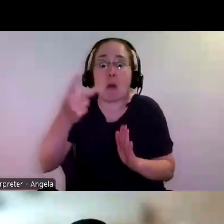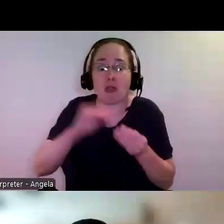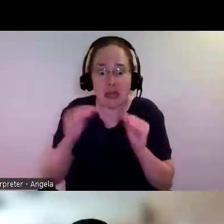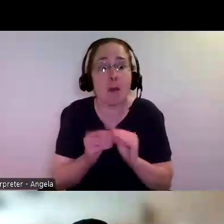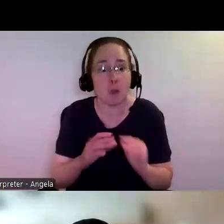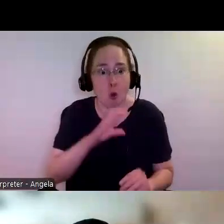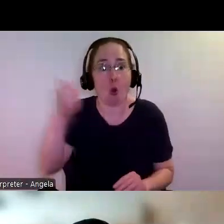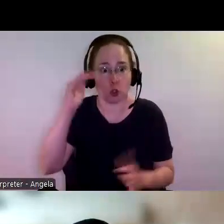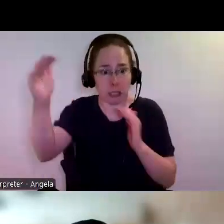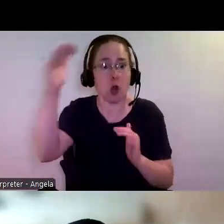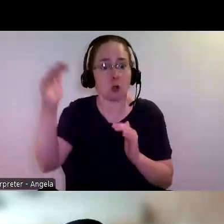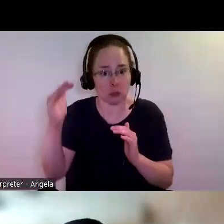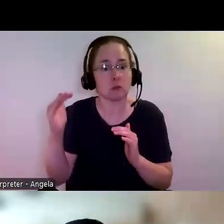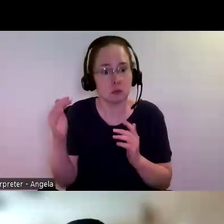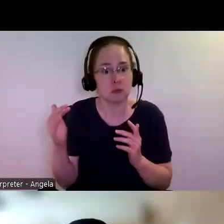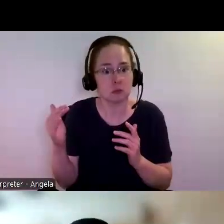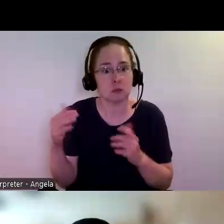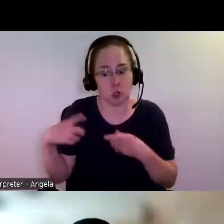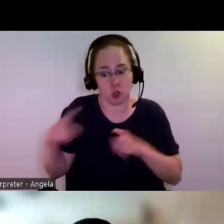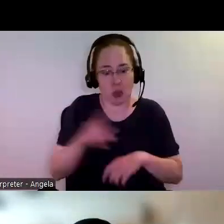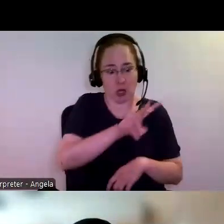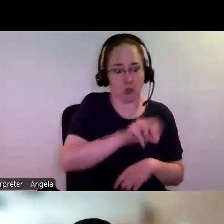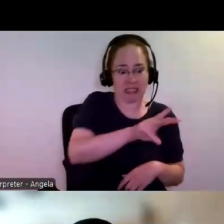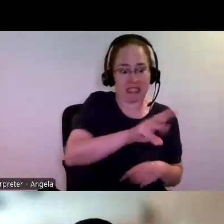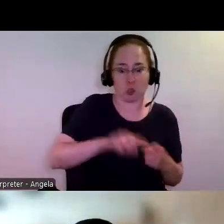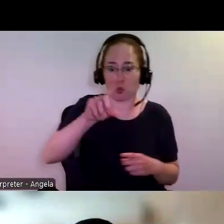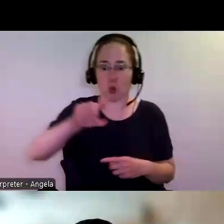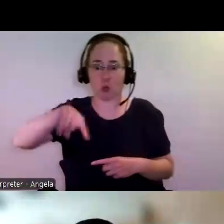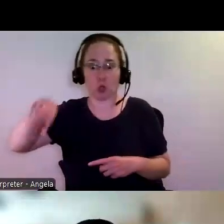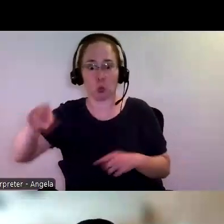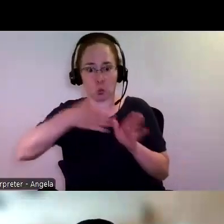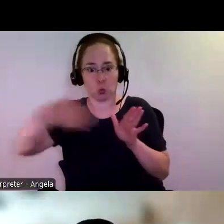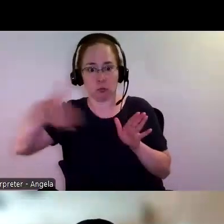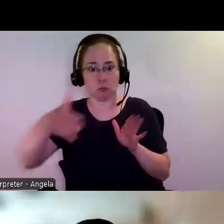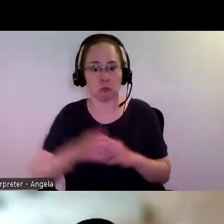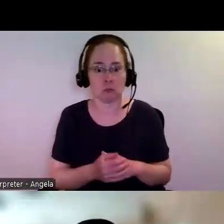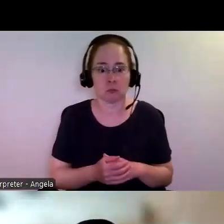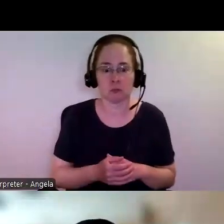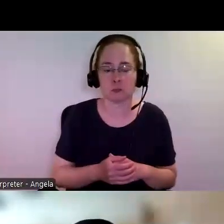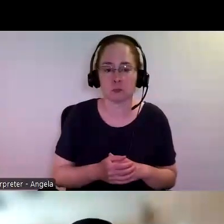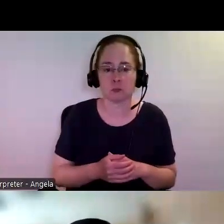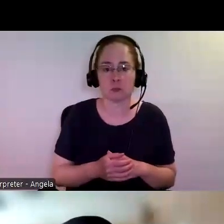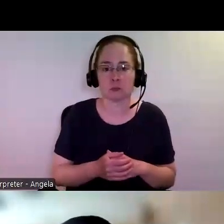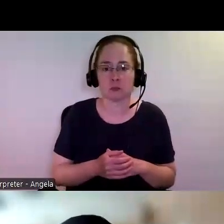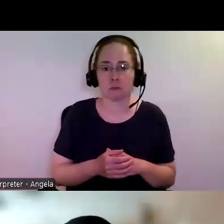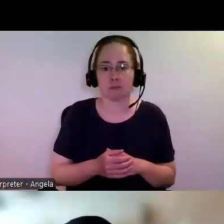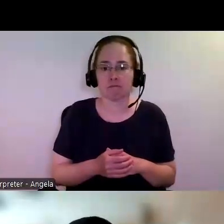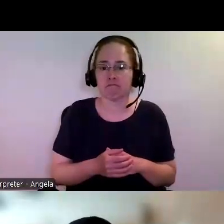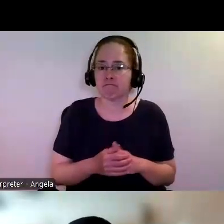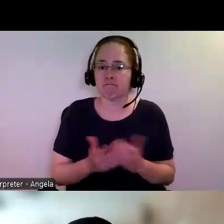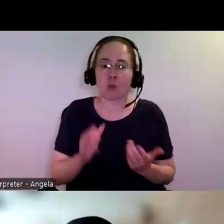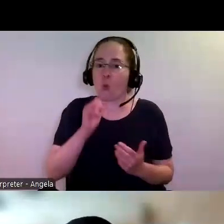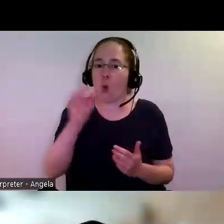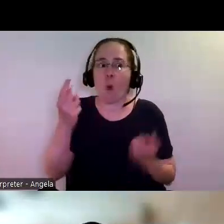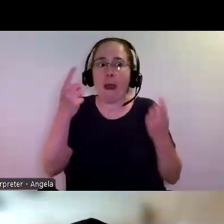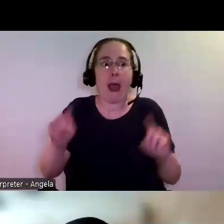older adults across that time period. And so that is, it's not just something that's going to happen in the future.